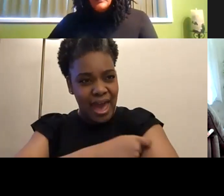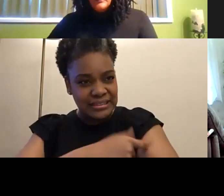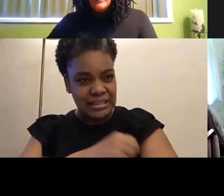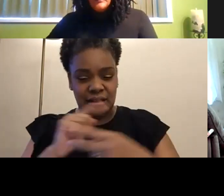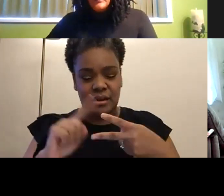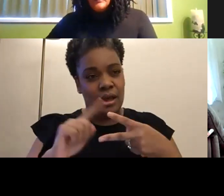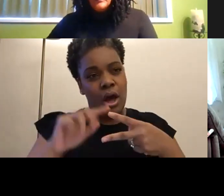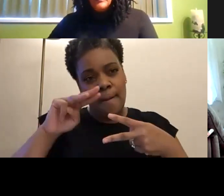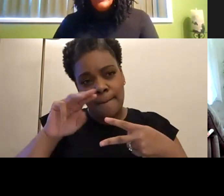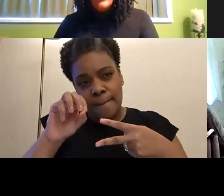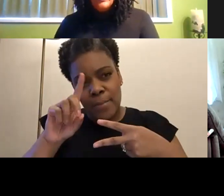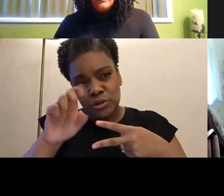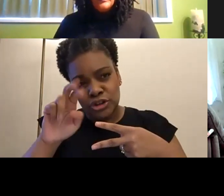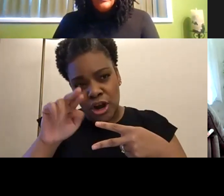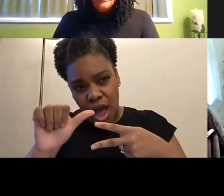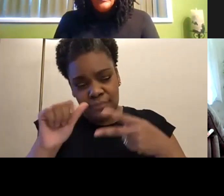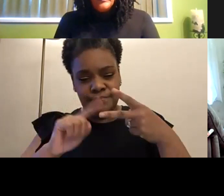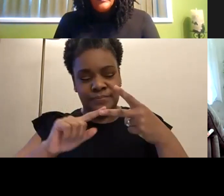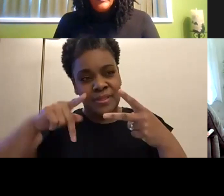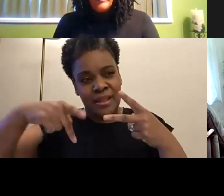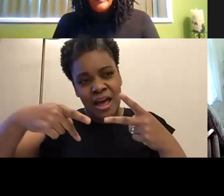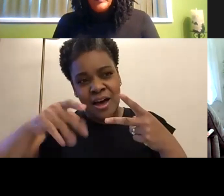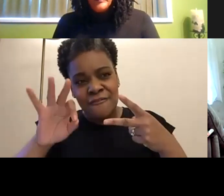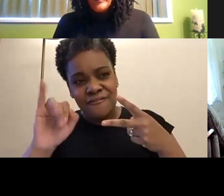the majority of the vaccines that are being rolled out. And I would